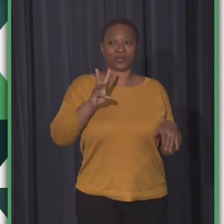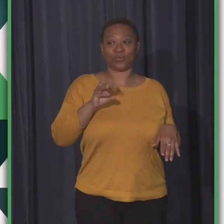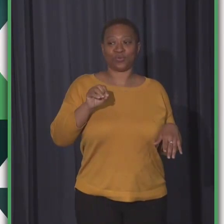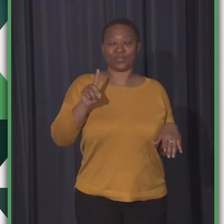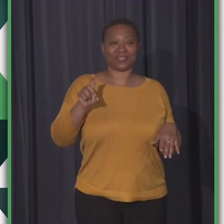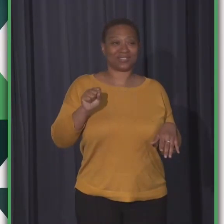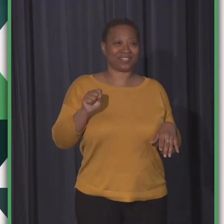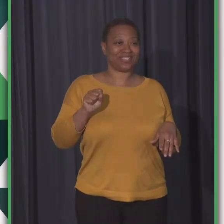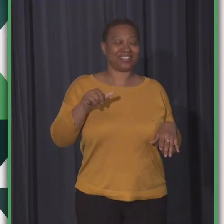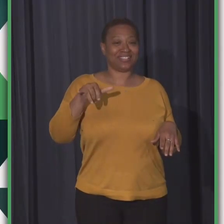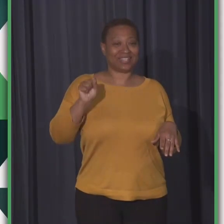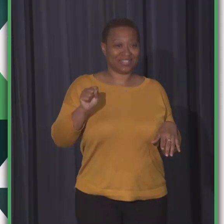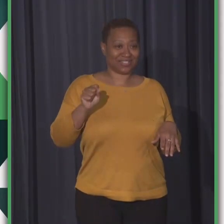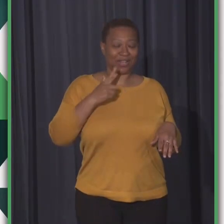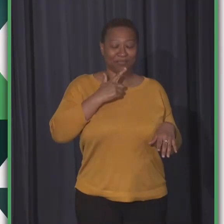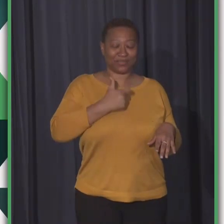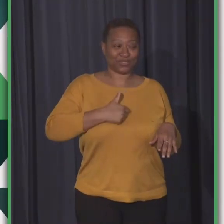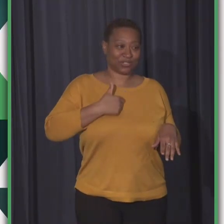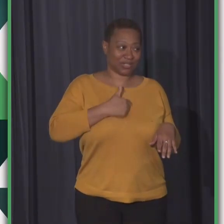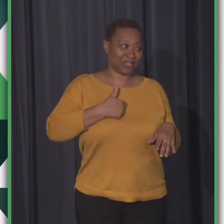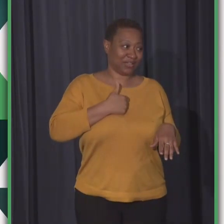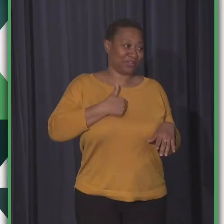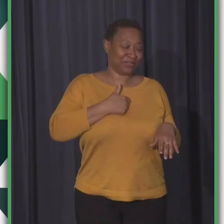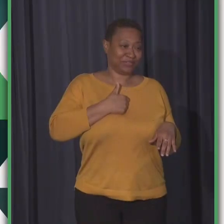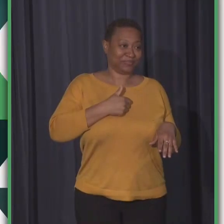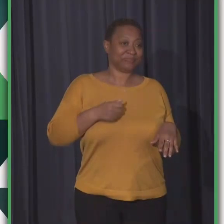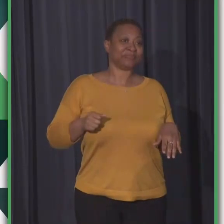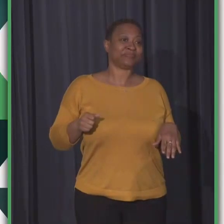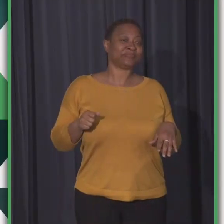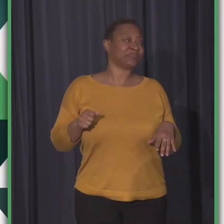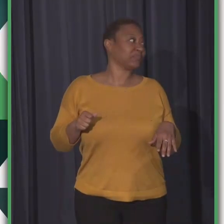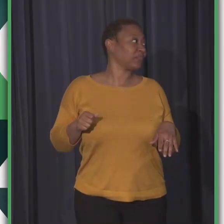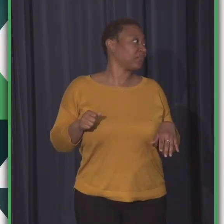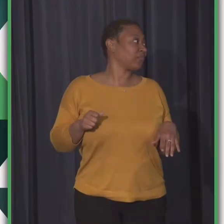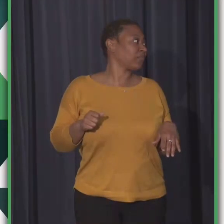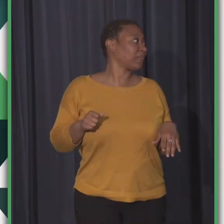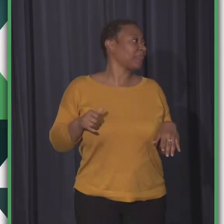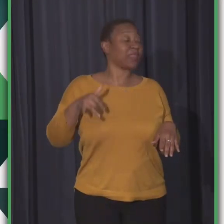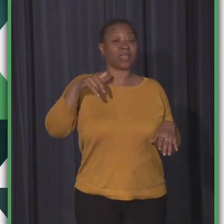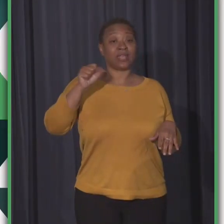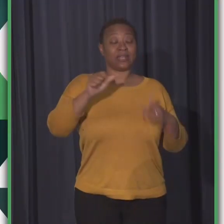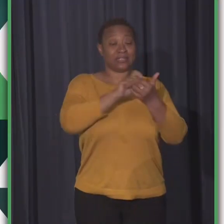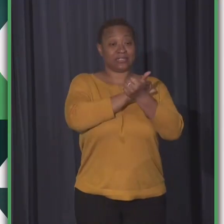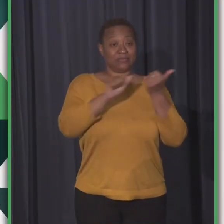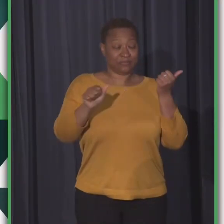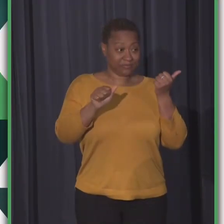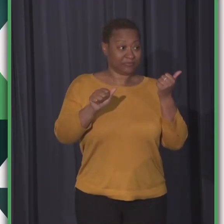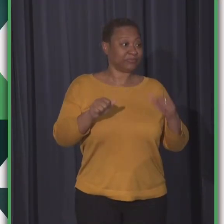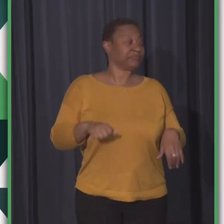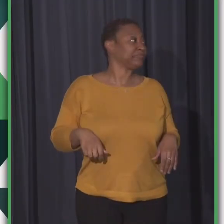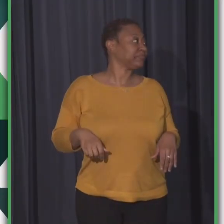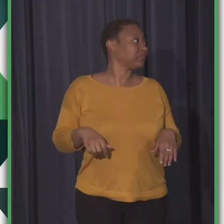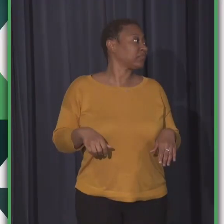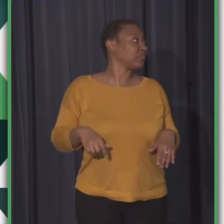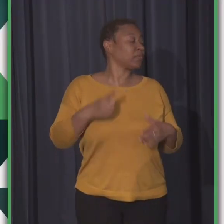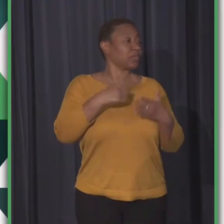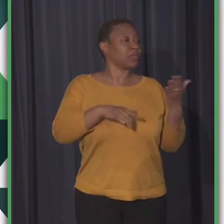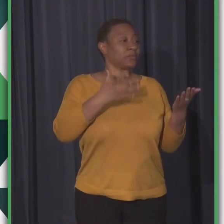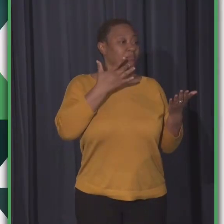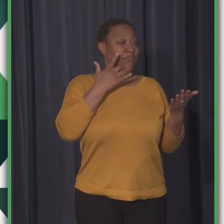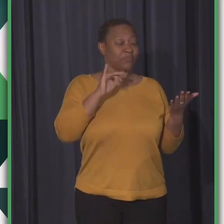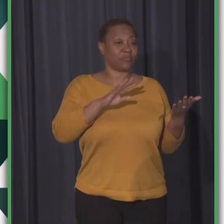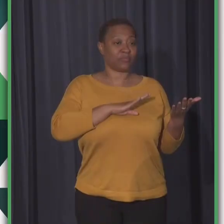Yes. I am so sorry. Well, The yeas have it. What's the pleasure of the